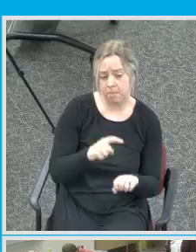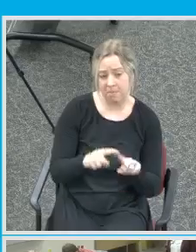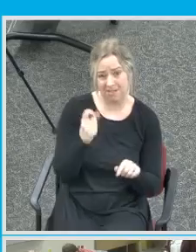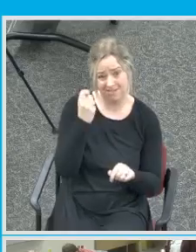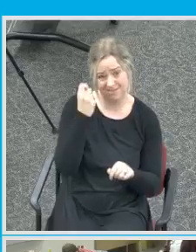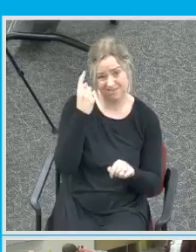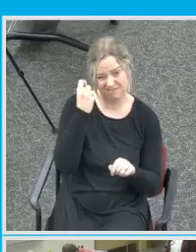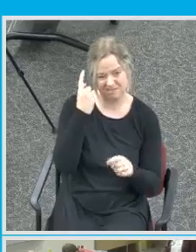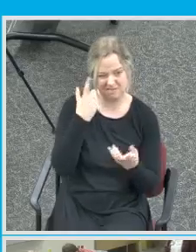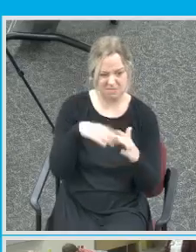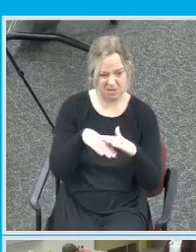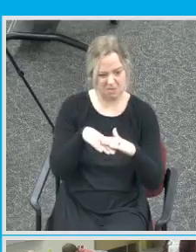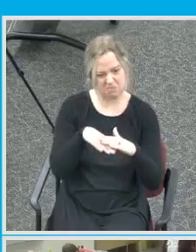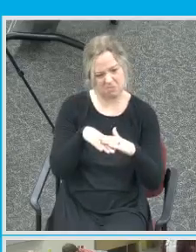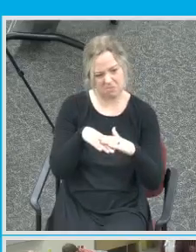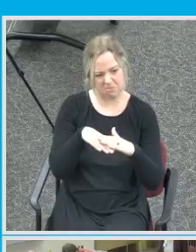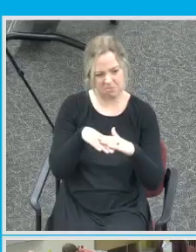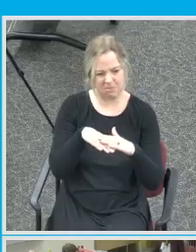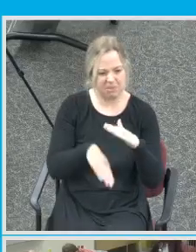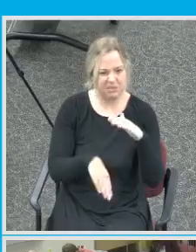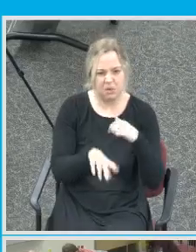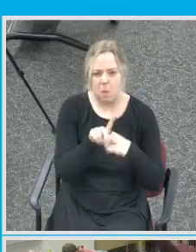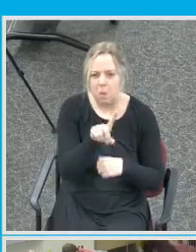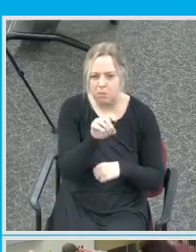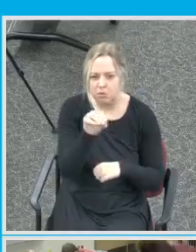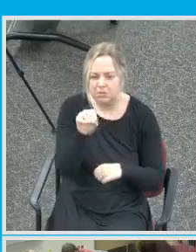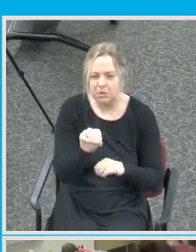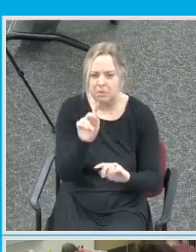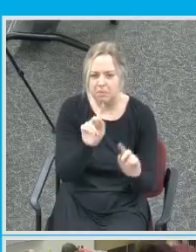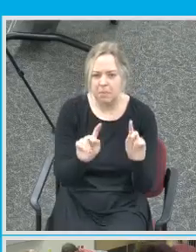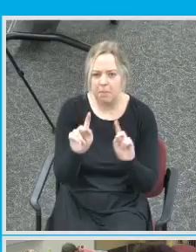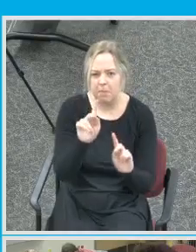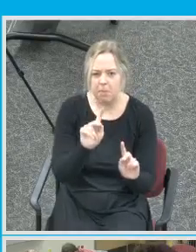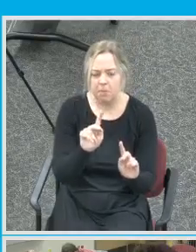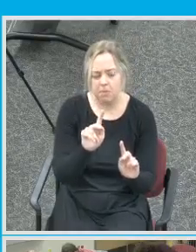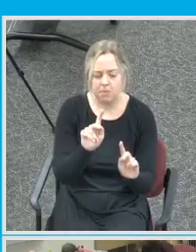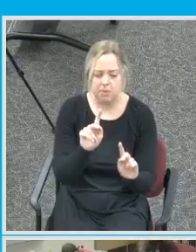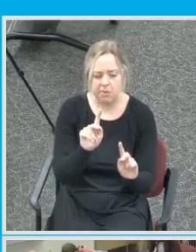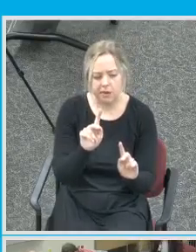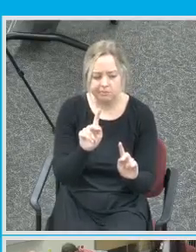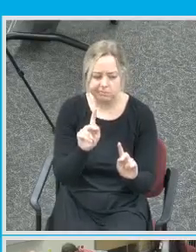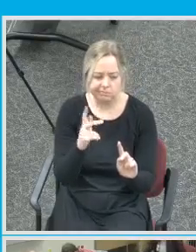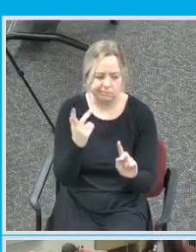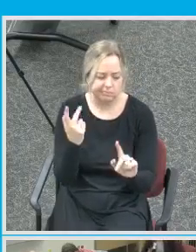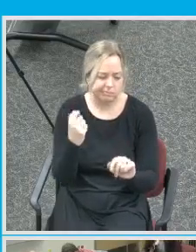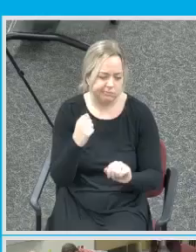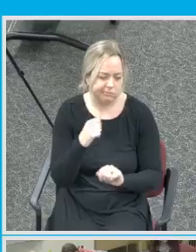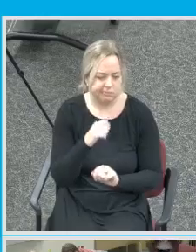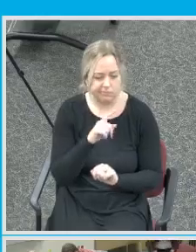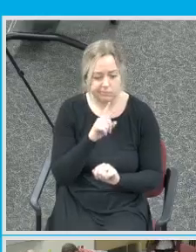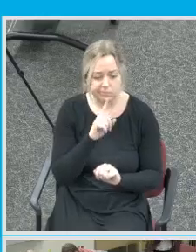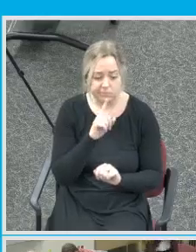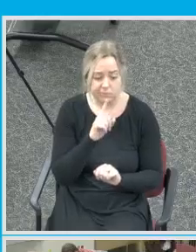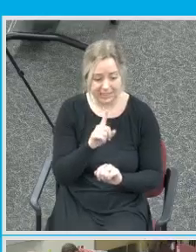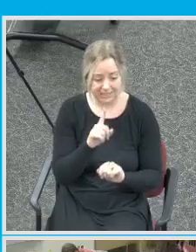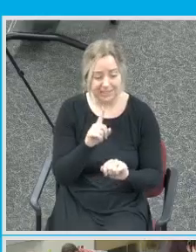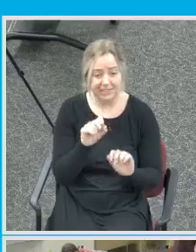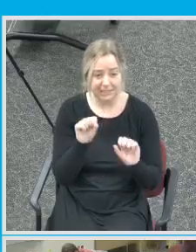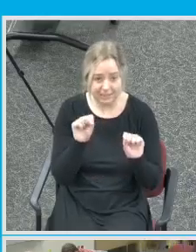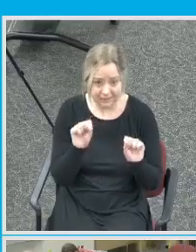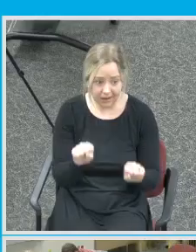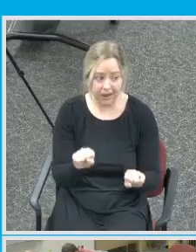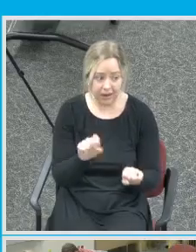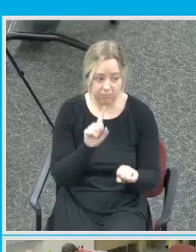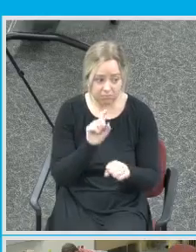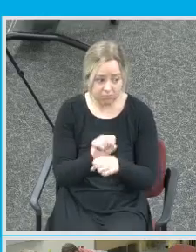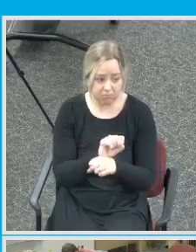fewer than 100 infected people, so less than 1%, it can actually spread beyond just those systemic illnesses and actually